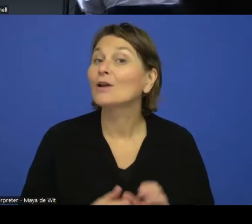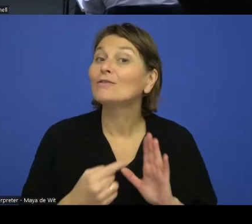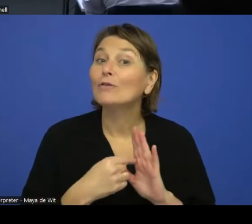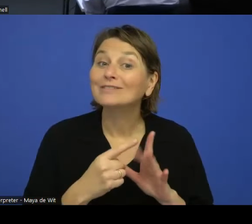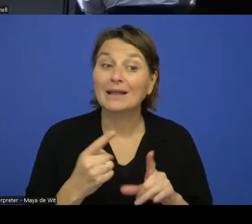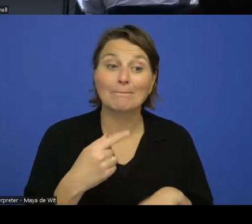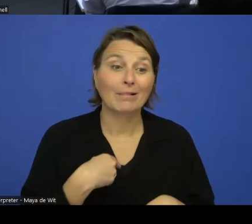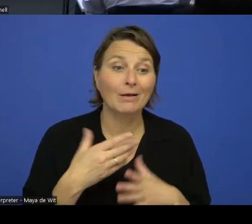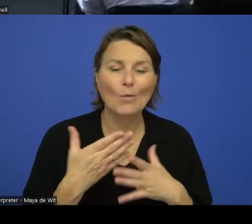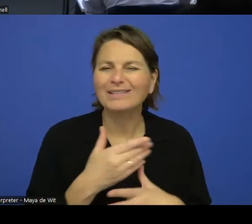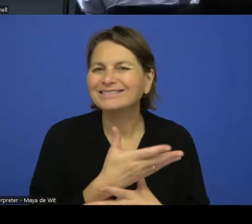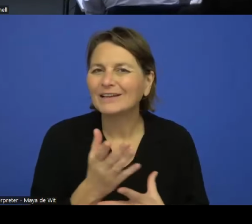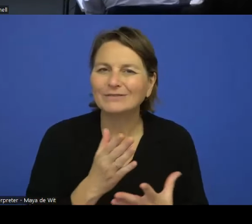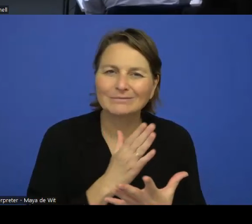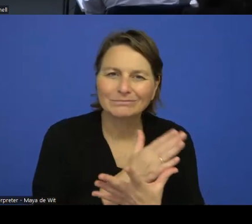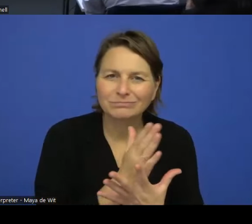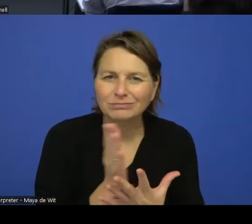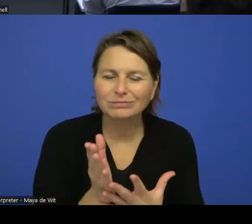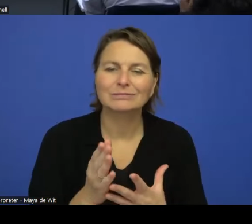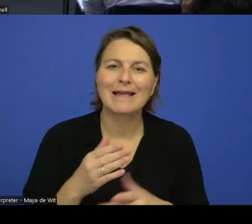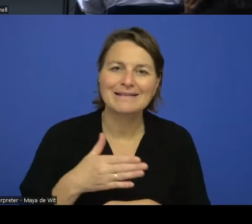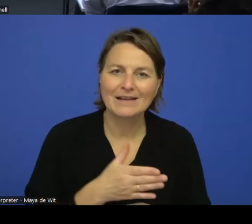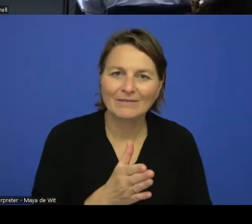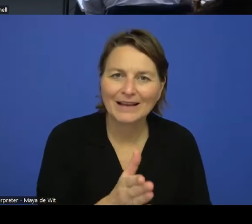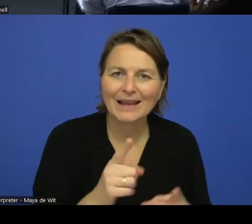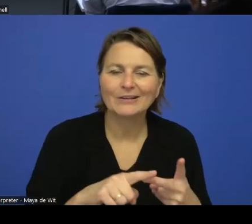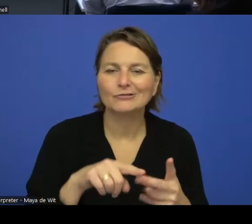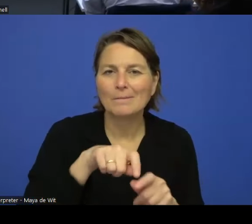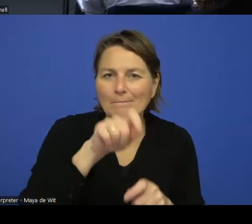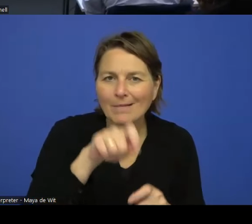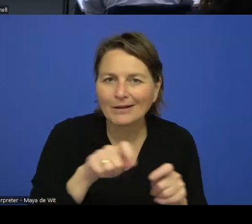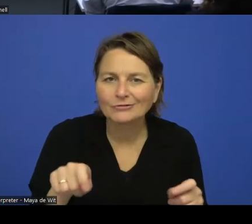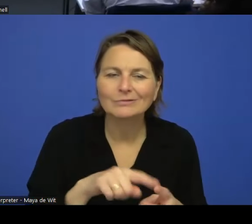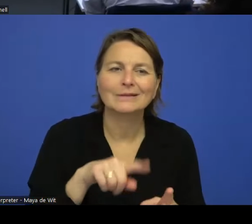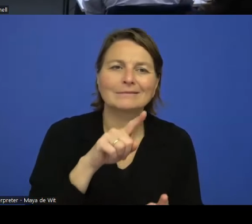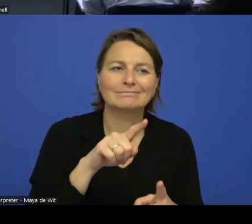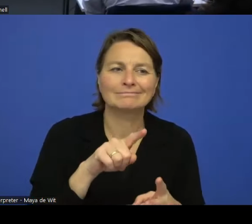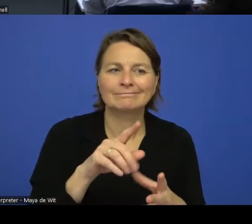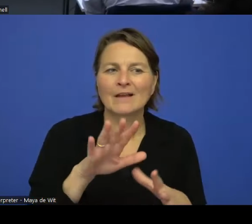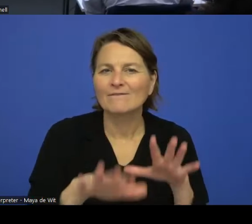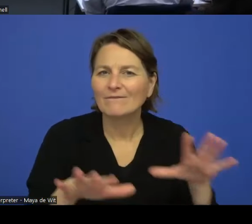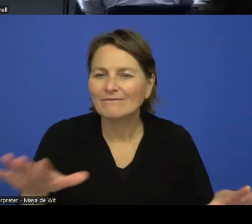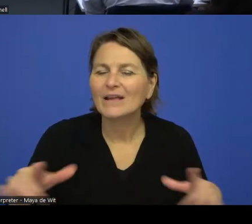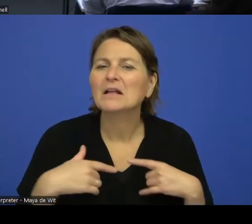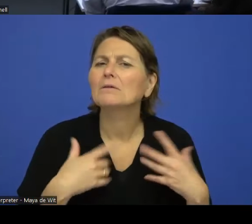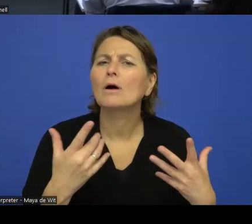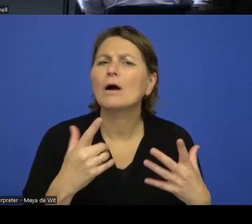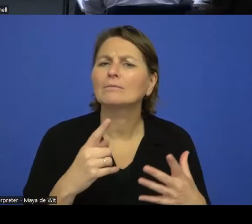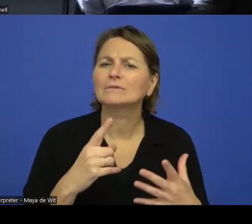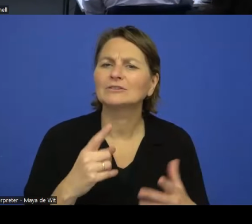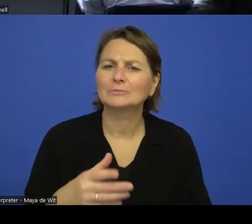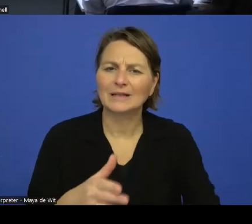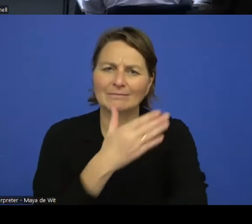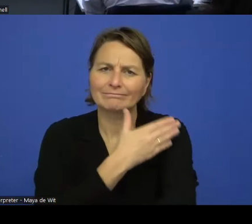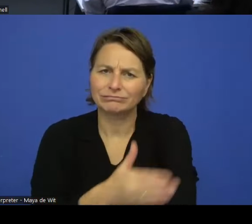navigation. Some of it I've been applying to areas of measuring people's motor capabilities, particularly for upper limb rehabilitation, about which a bit